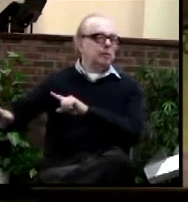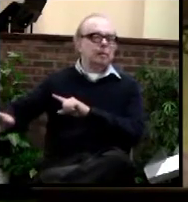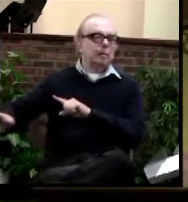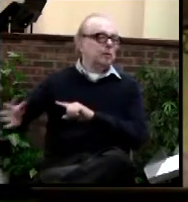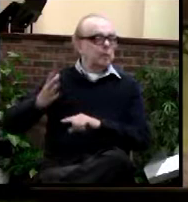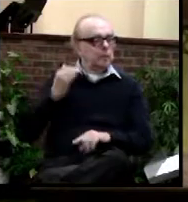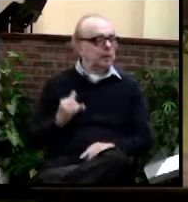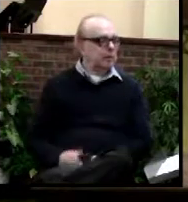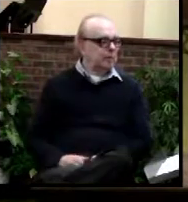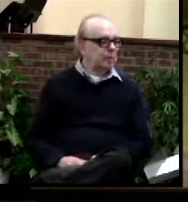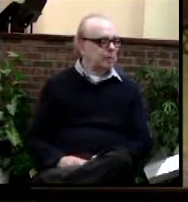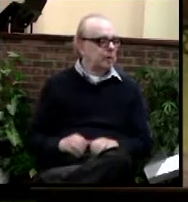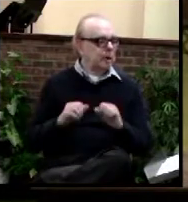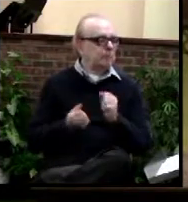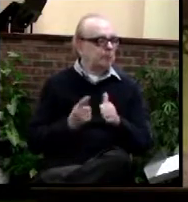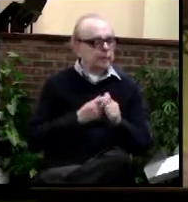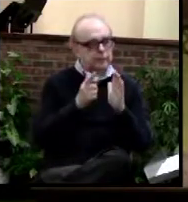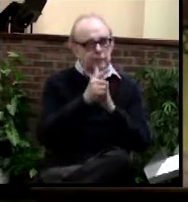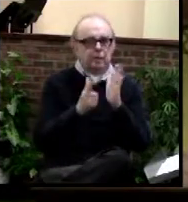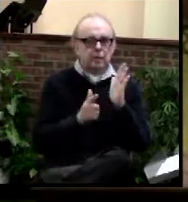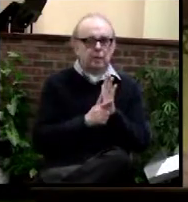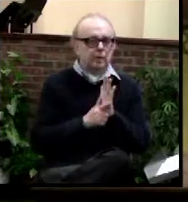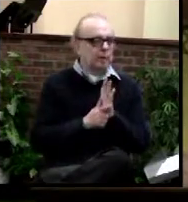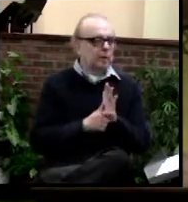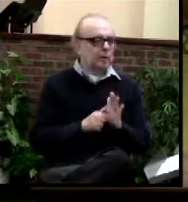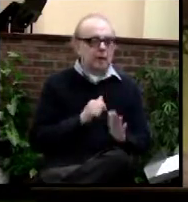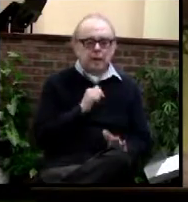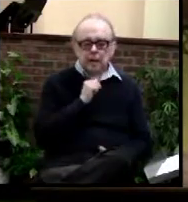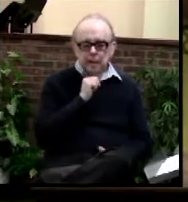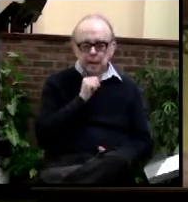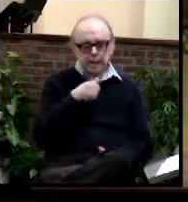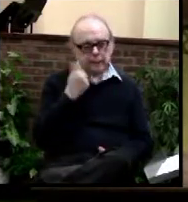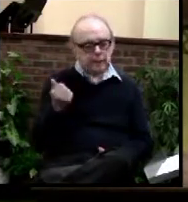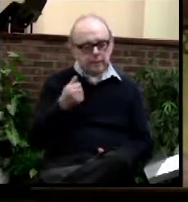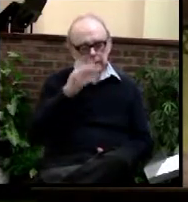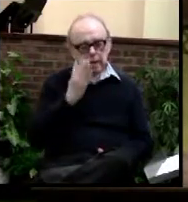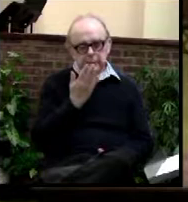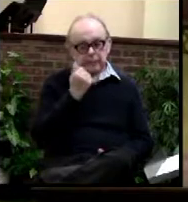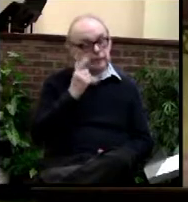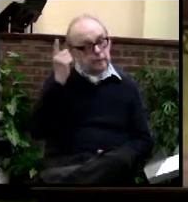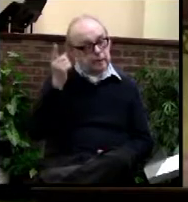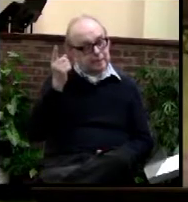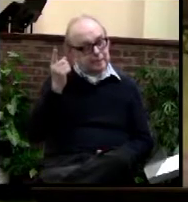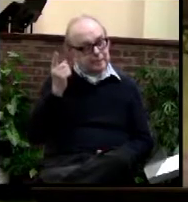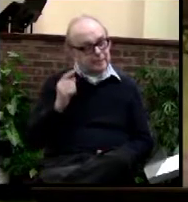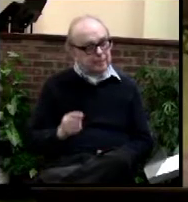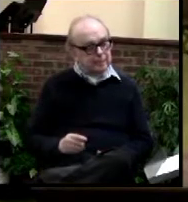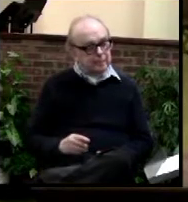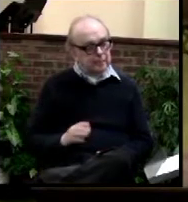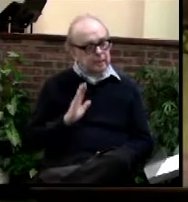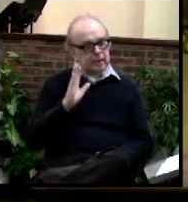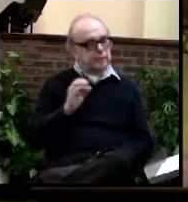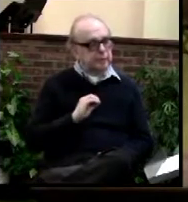Why? He broke the first law. "Thou shalt not have any other gods before me." His